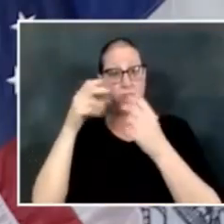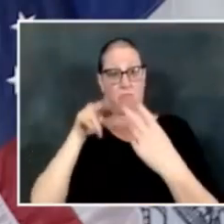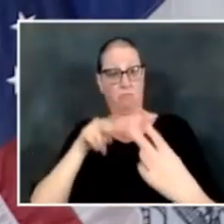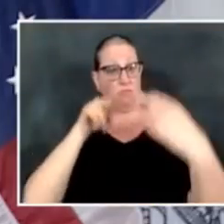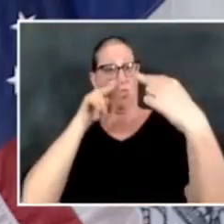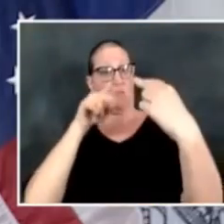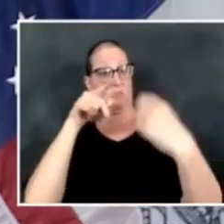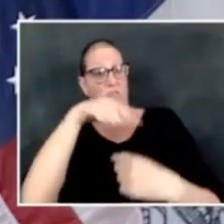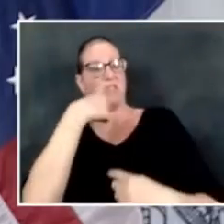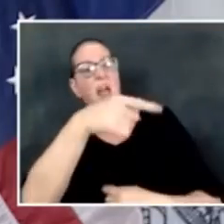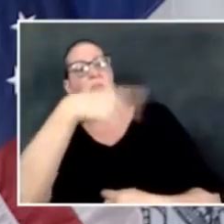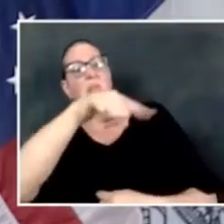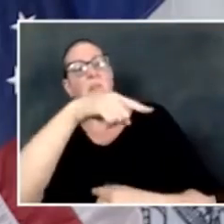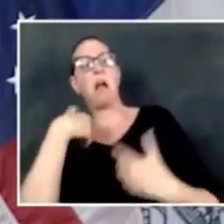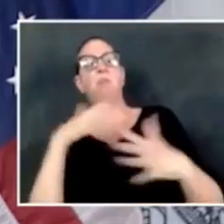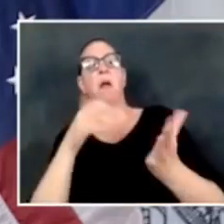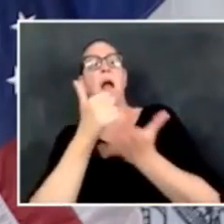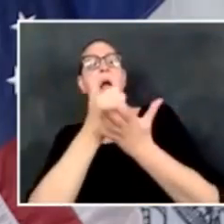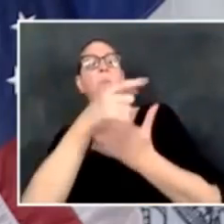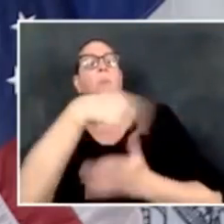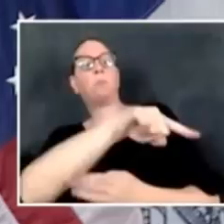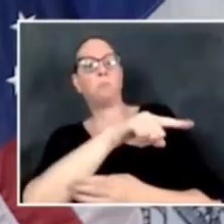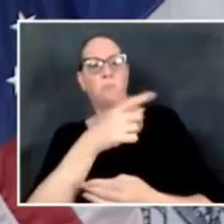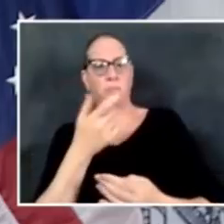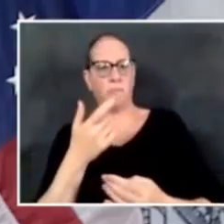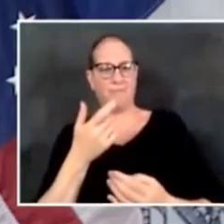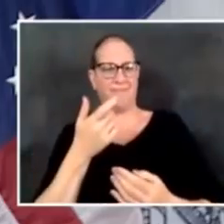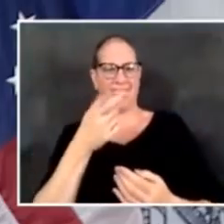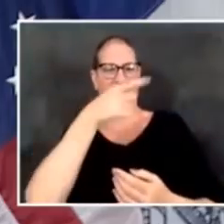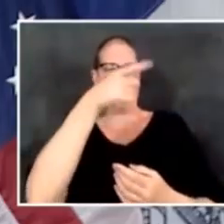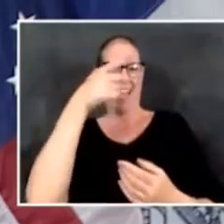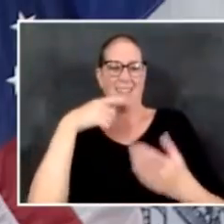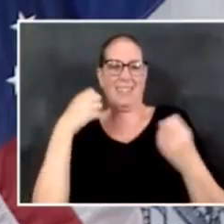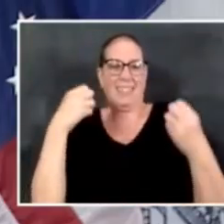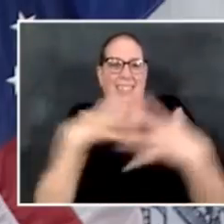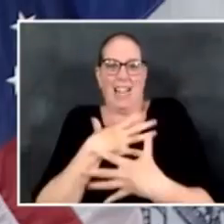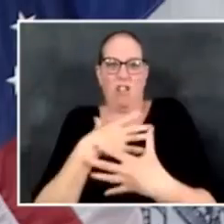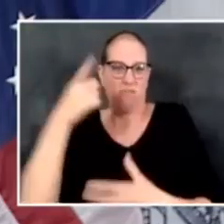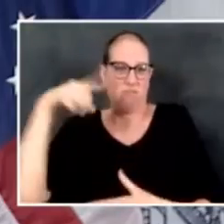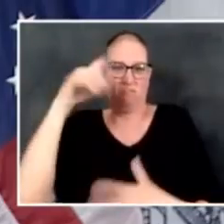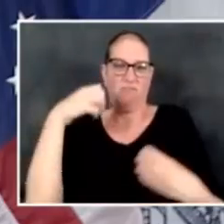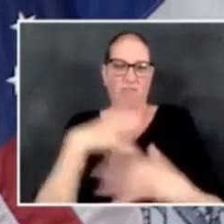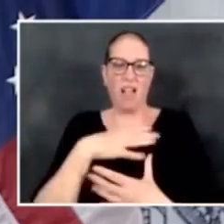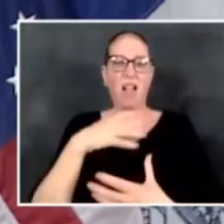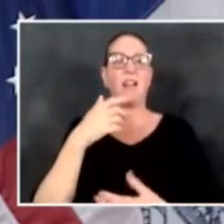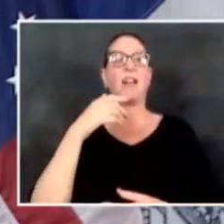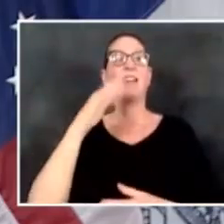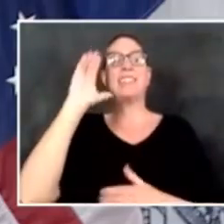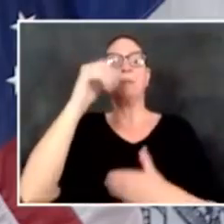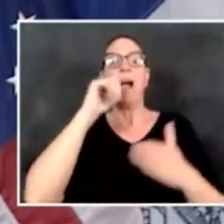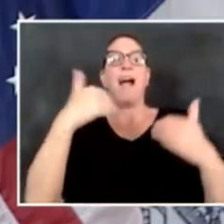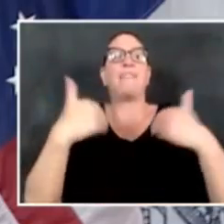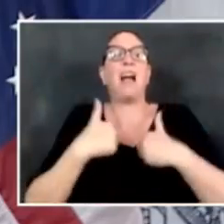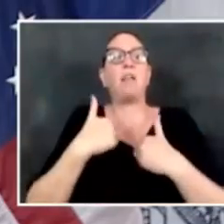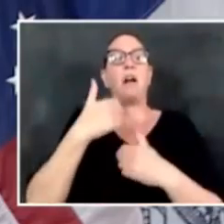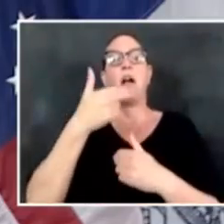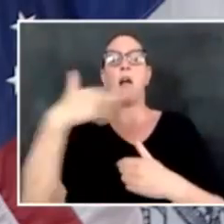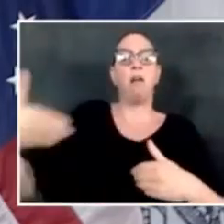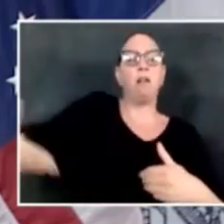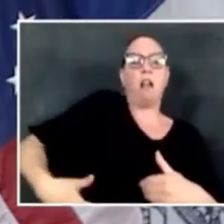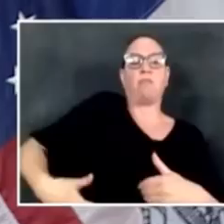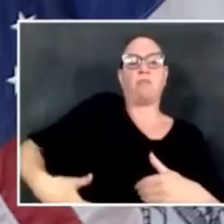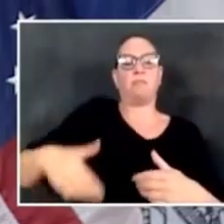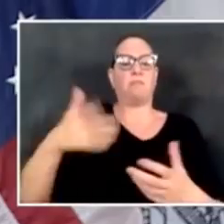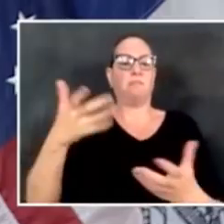that. So why doesn't he take a stand and tell his advisors to shut up and actually come out and say, we